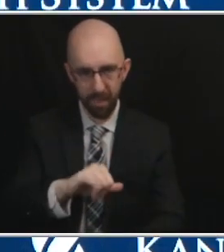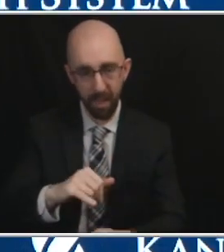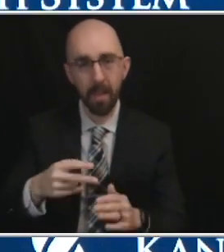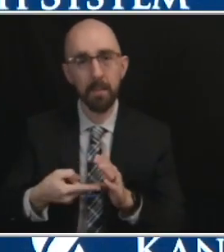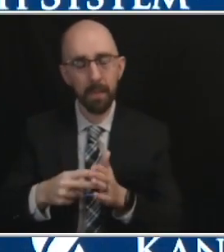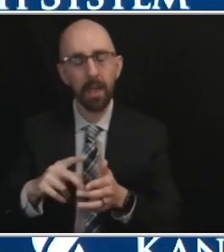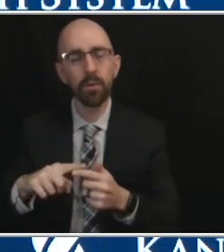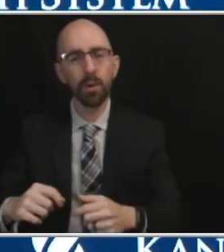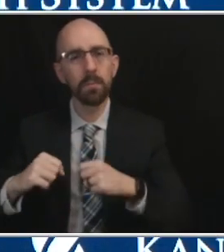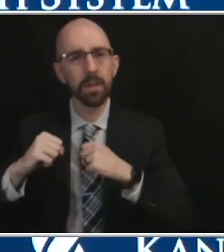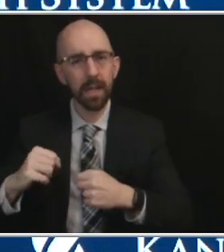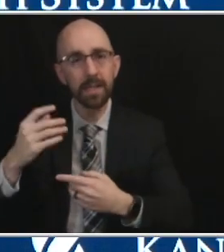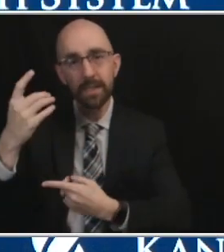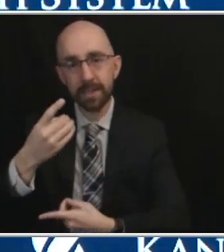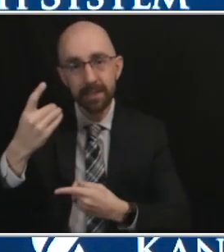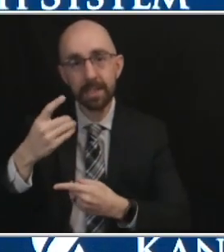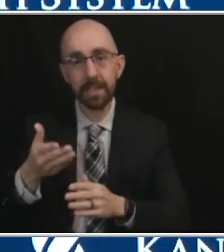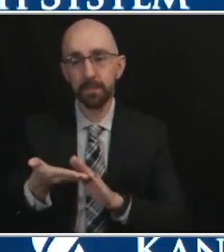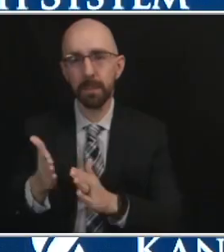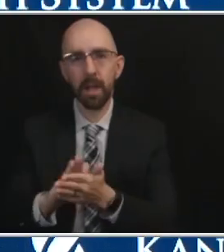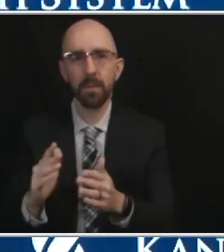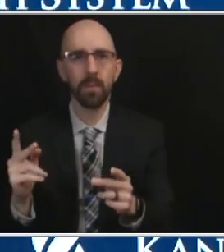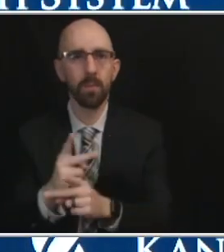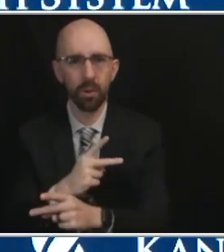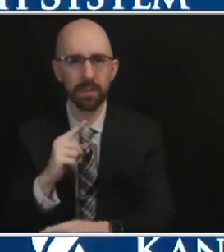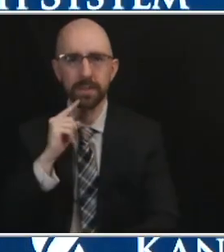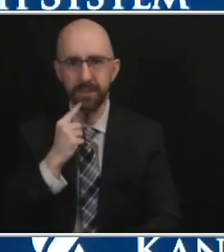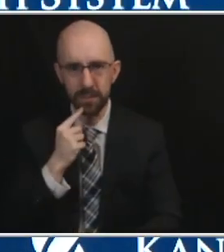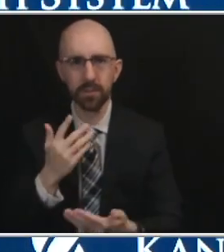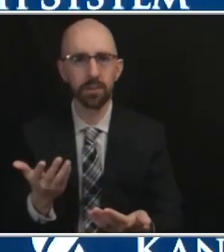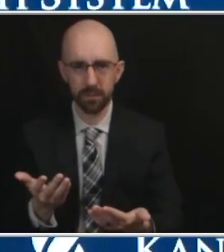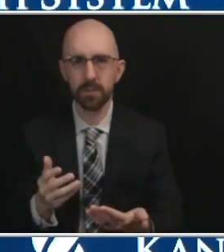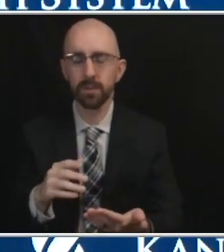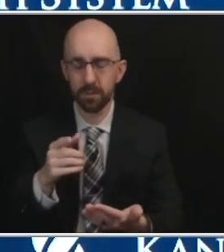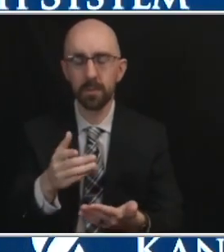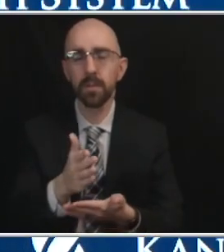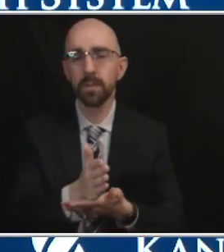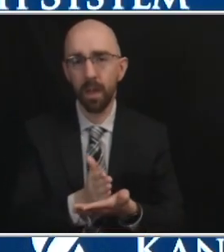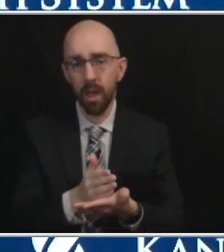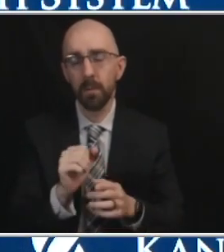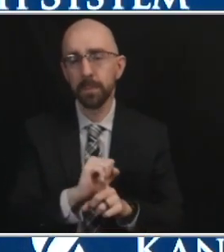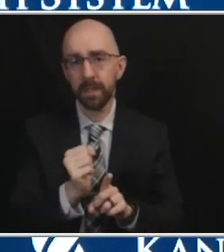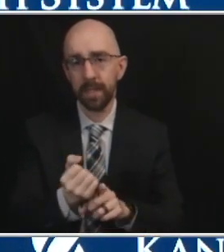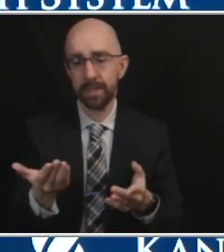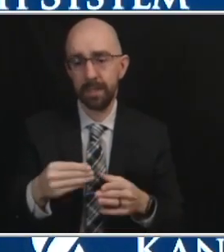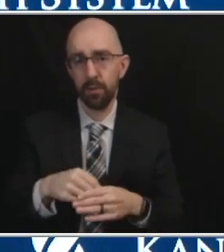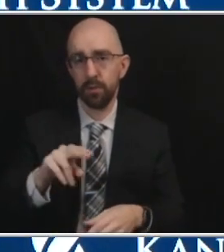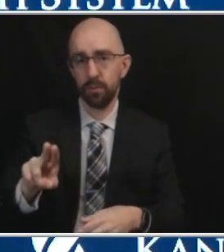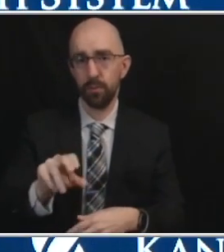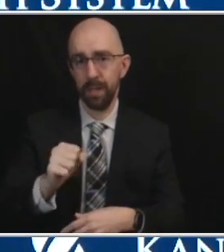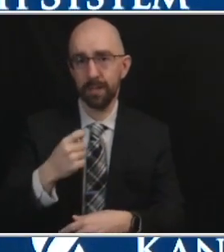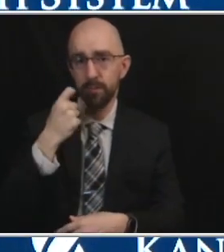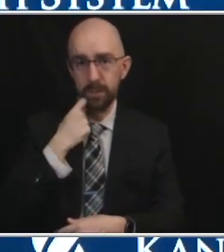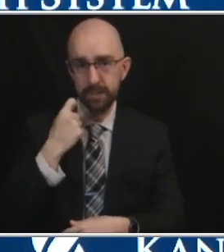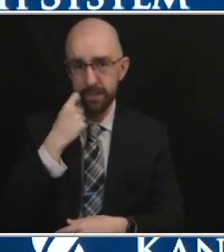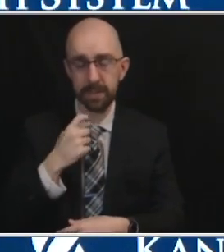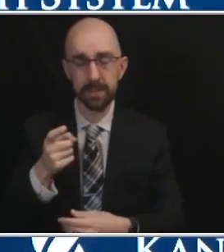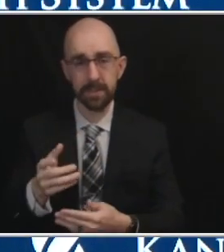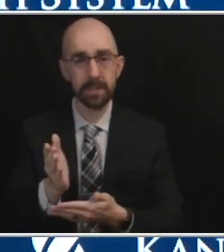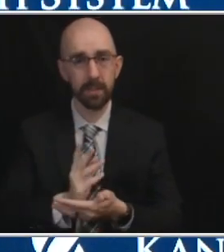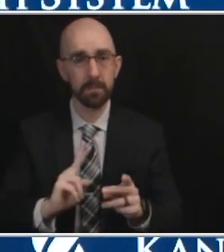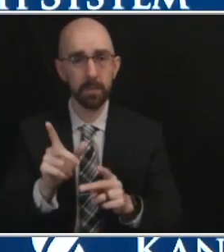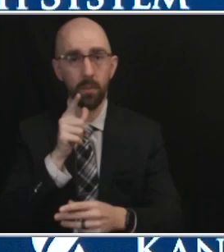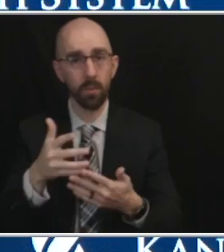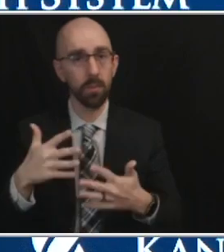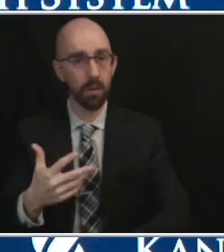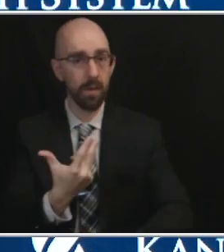and the severe cases of disease. So we have even seen in some of the cases here in the United States recently, there have people who've been vaccinated,